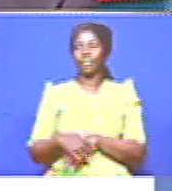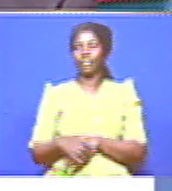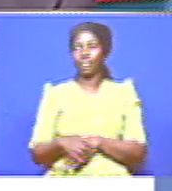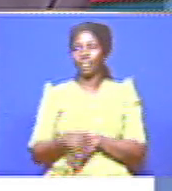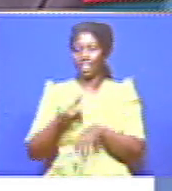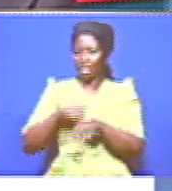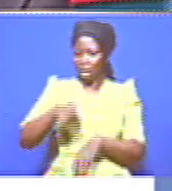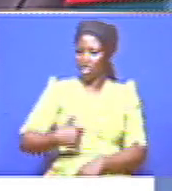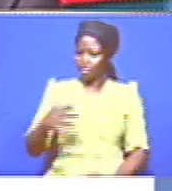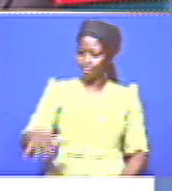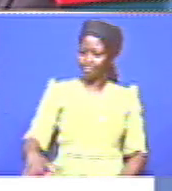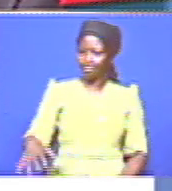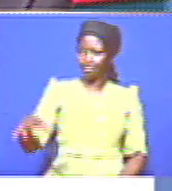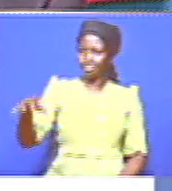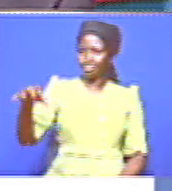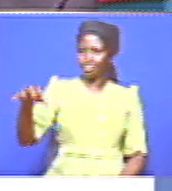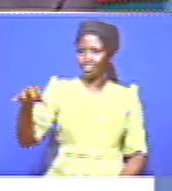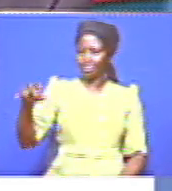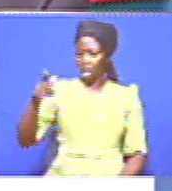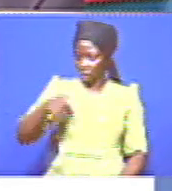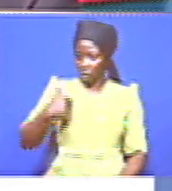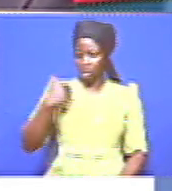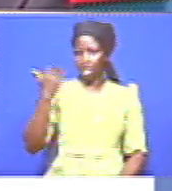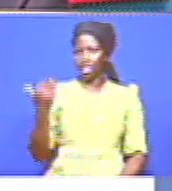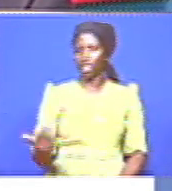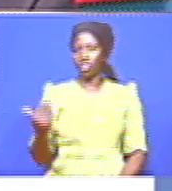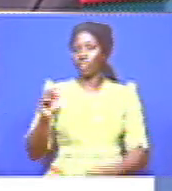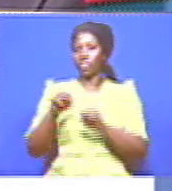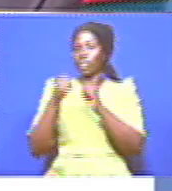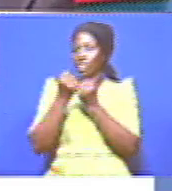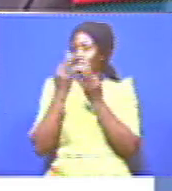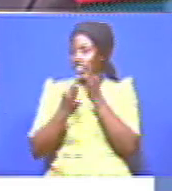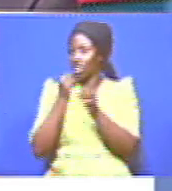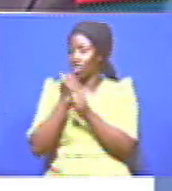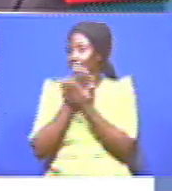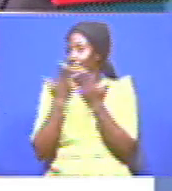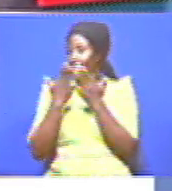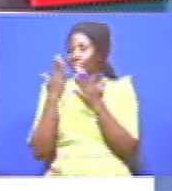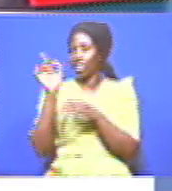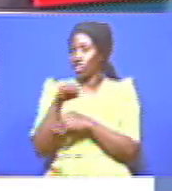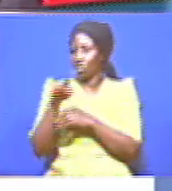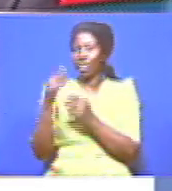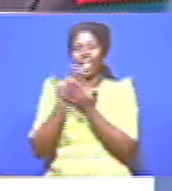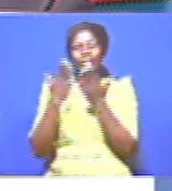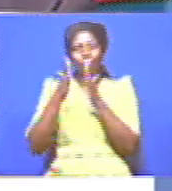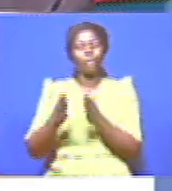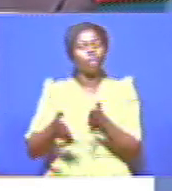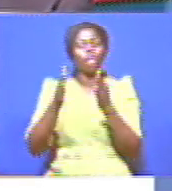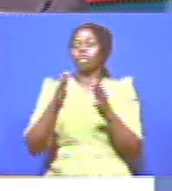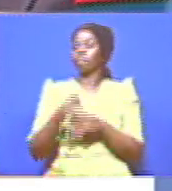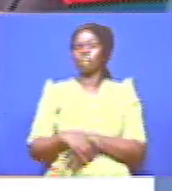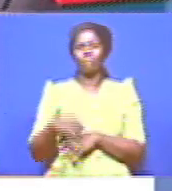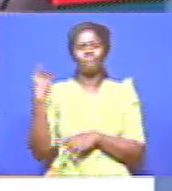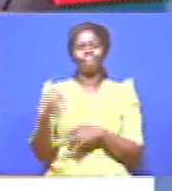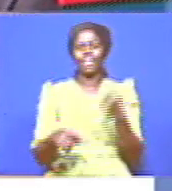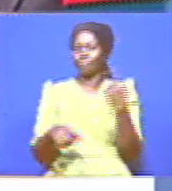up, I was a child of the society. Mm. If I do anything wrong, anybody on the street could whip me, and my father would say, thank you very